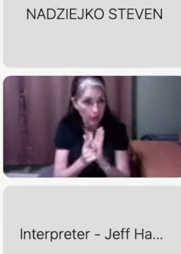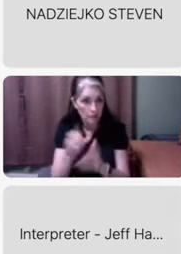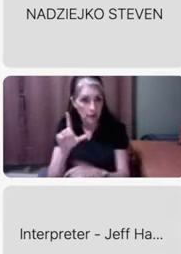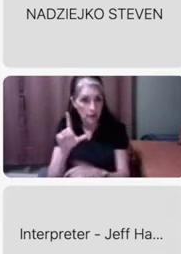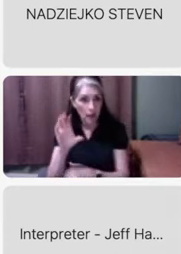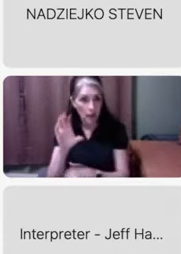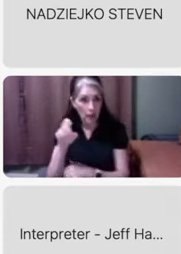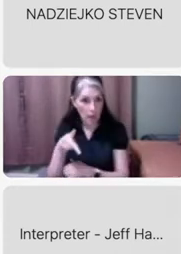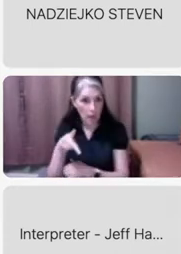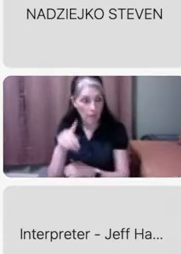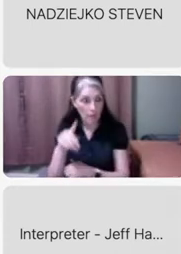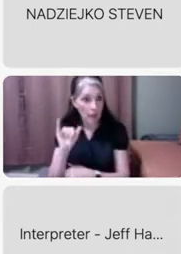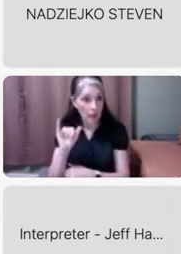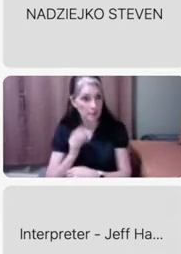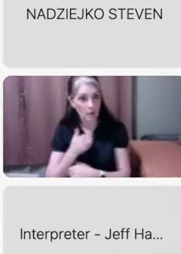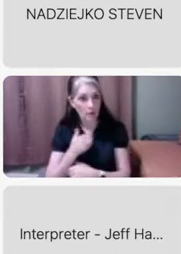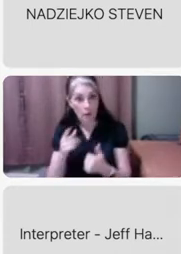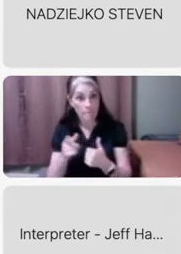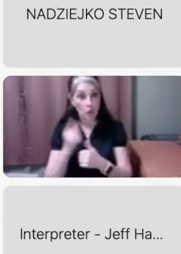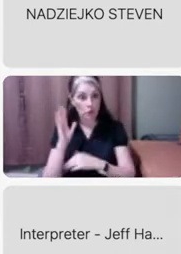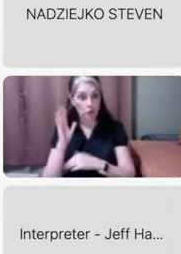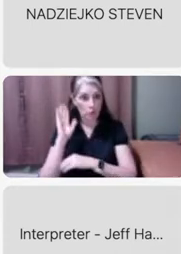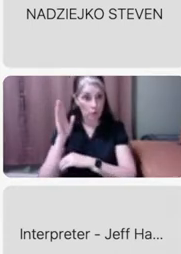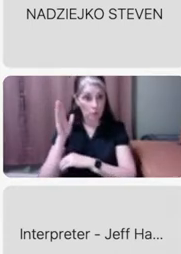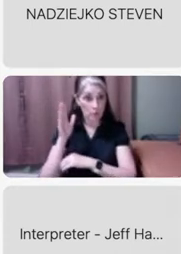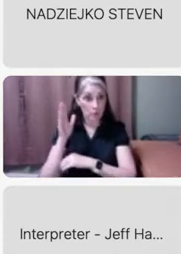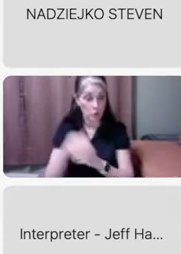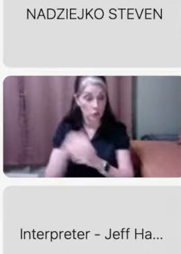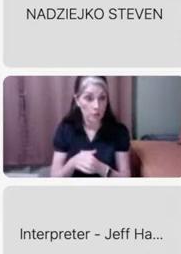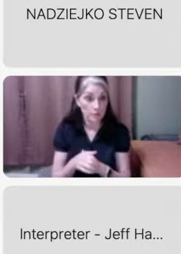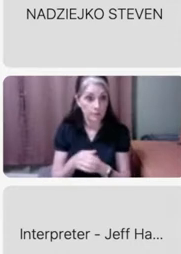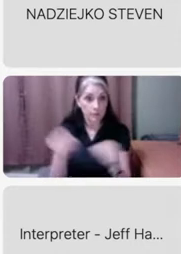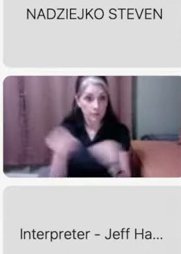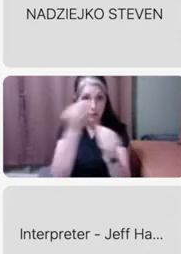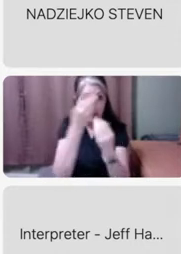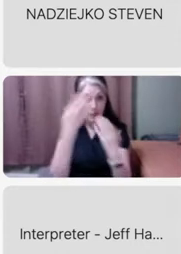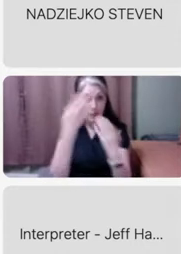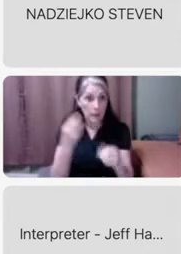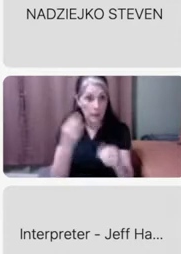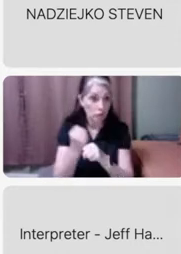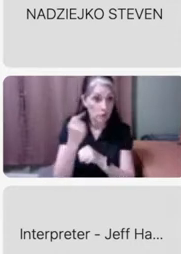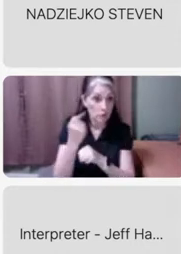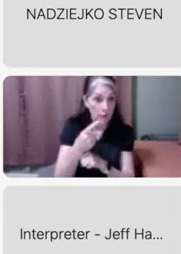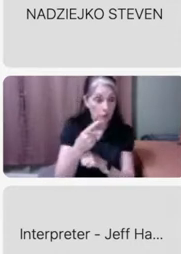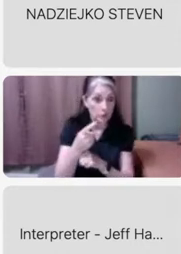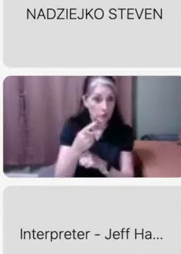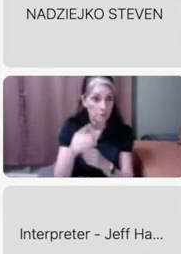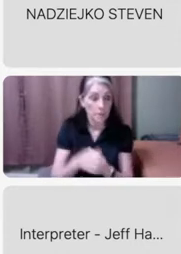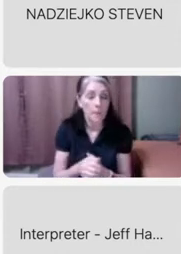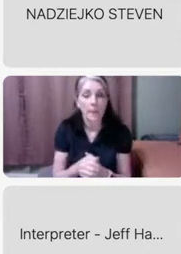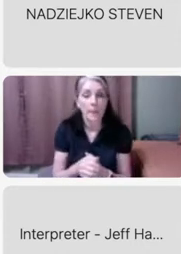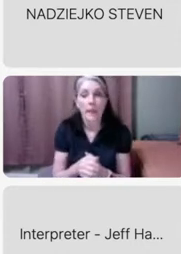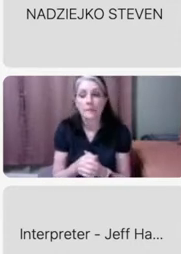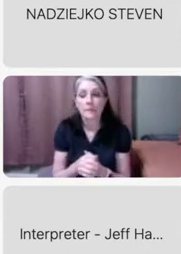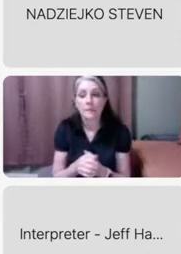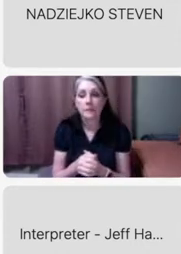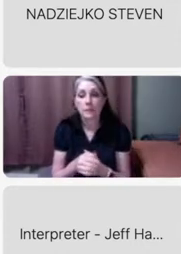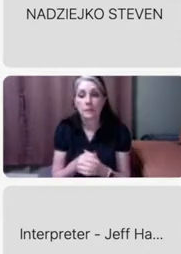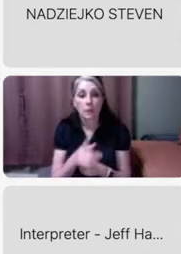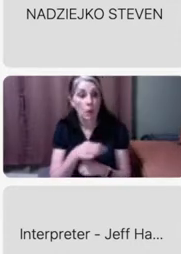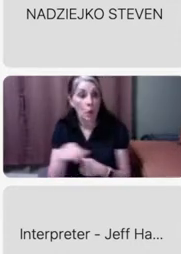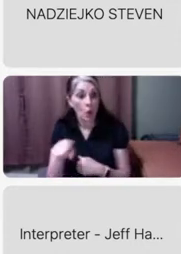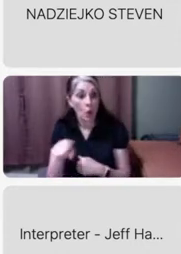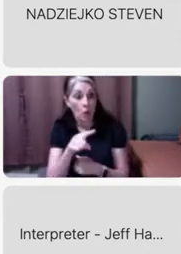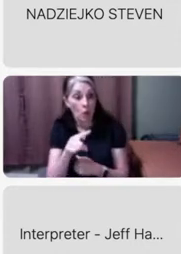first presentation for the information for next year as far as those go um there's one metric being